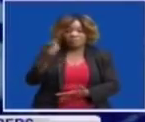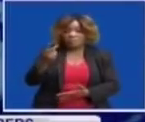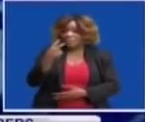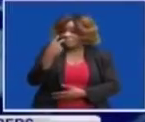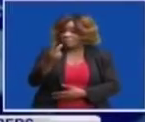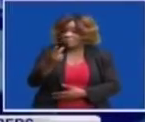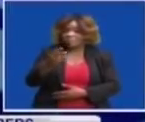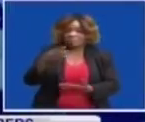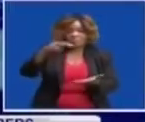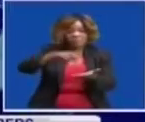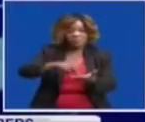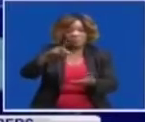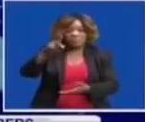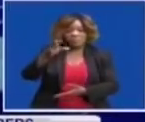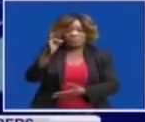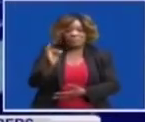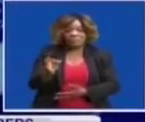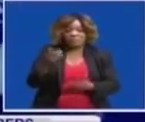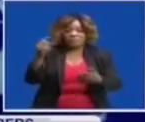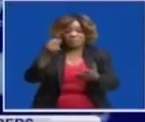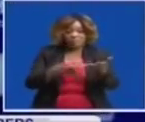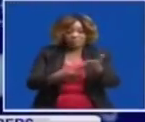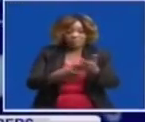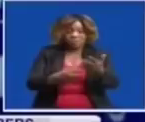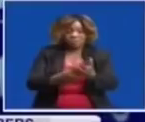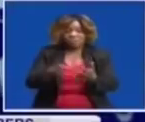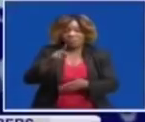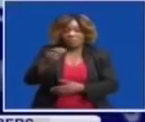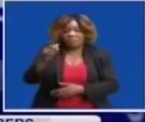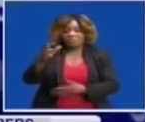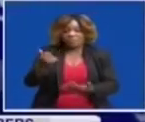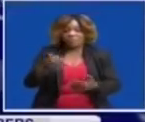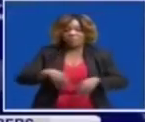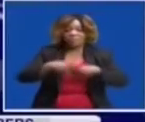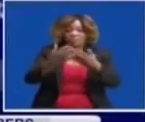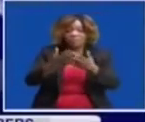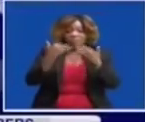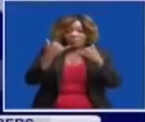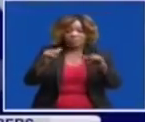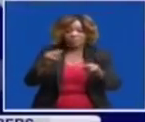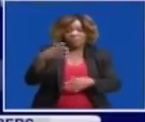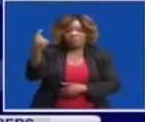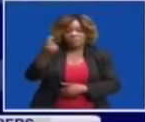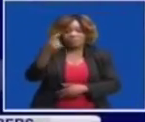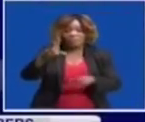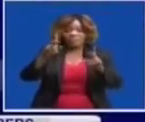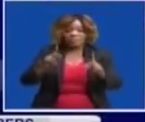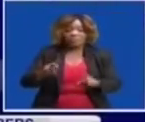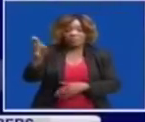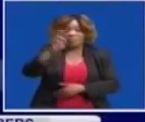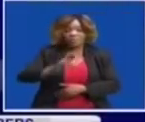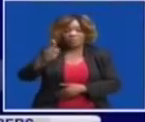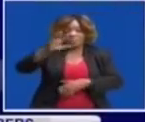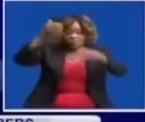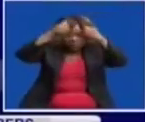ticket. Mr. Chisambo has told ZNBC News in an interview that the ruling party's candidate is the only person who can use